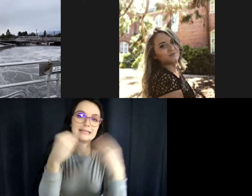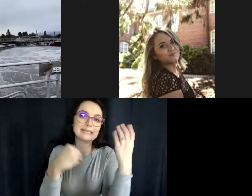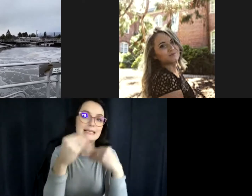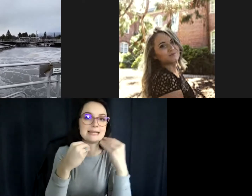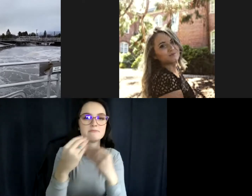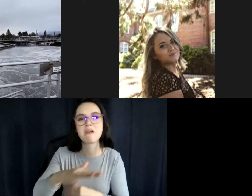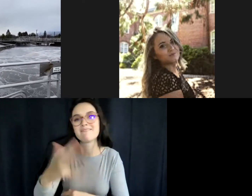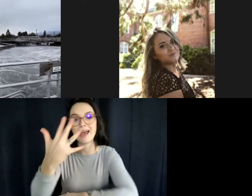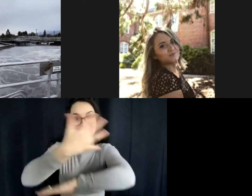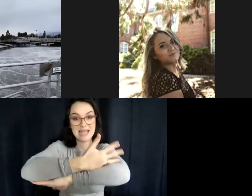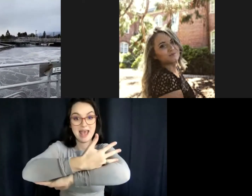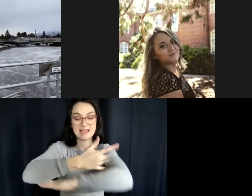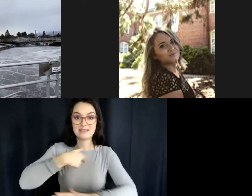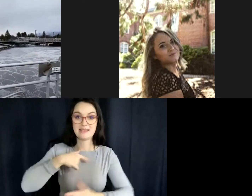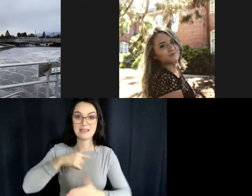source. Oh gosh.